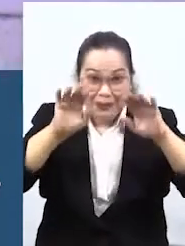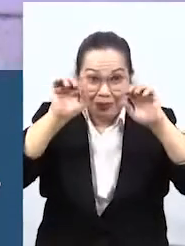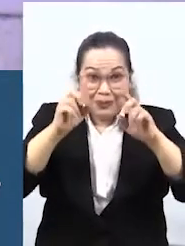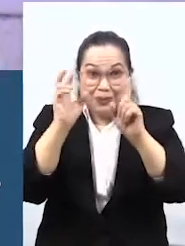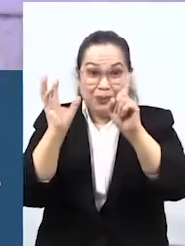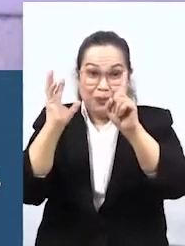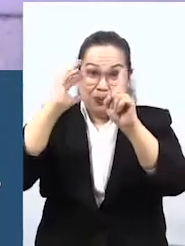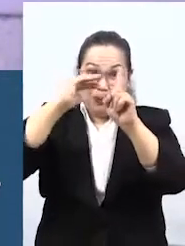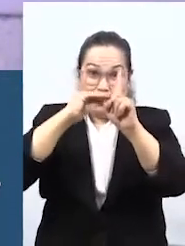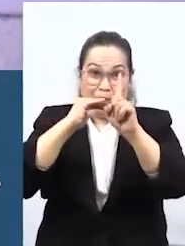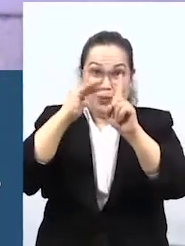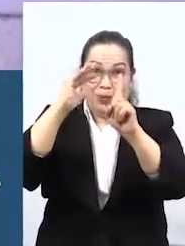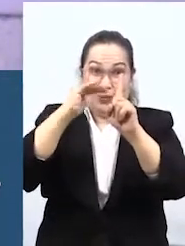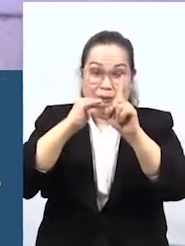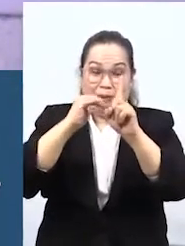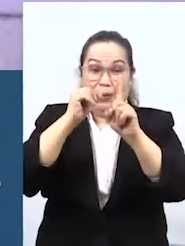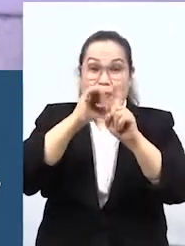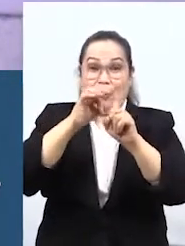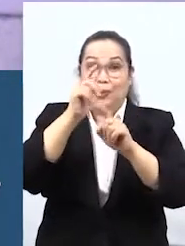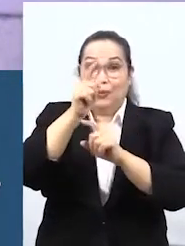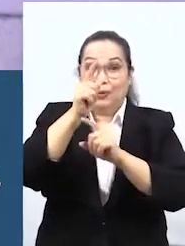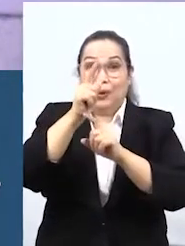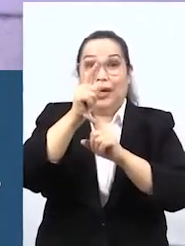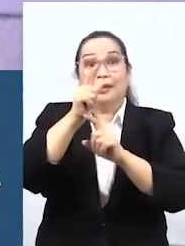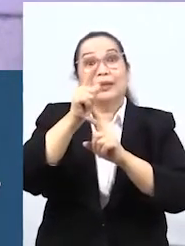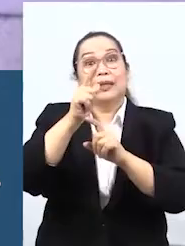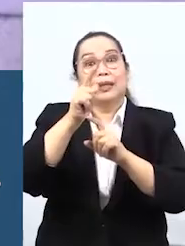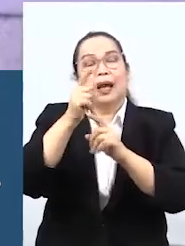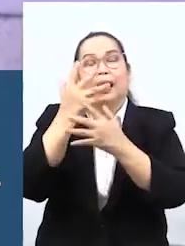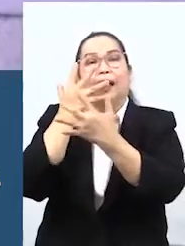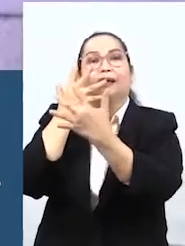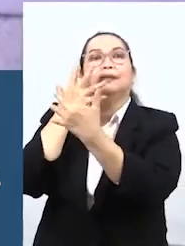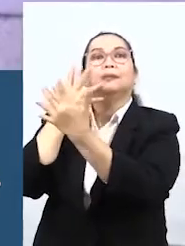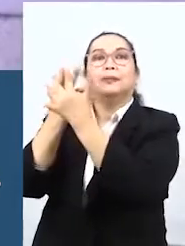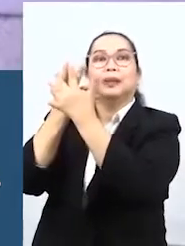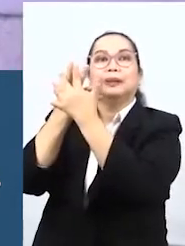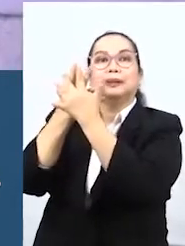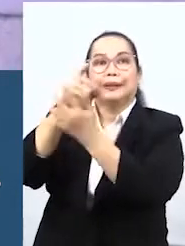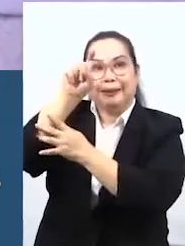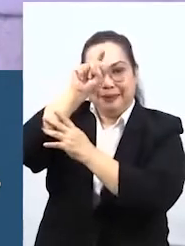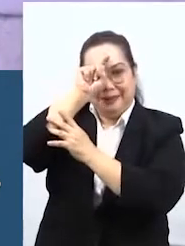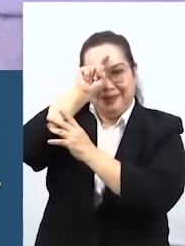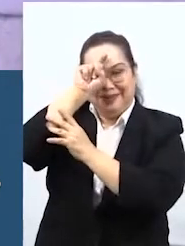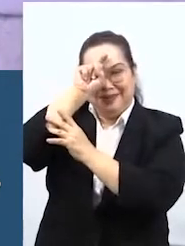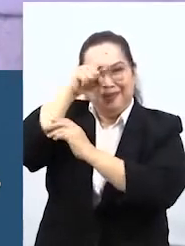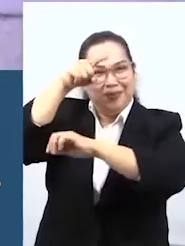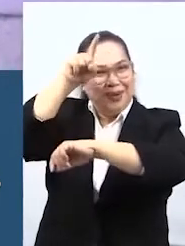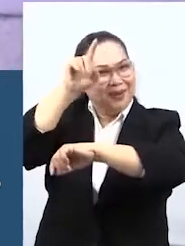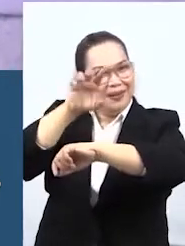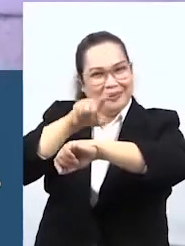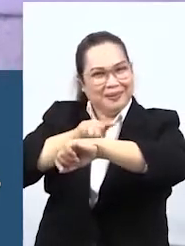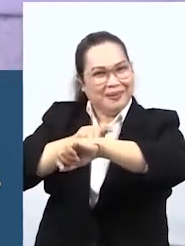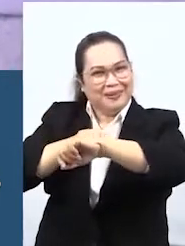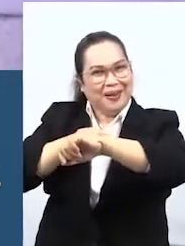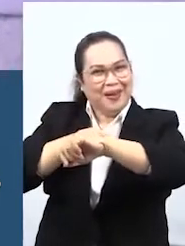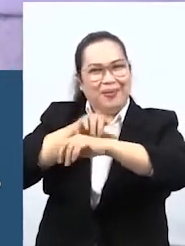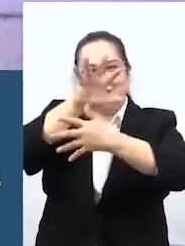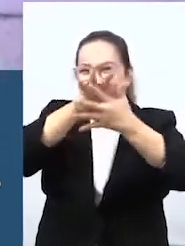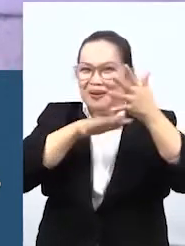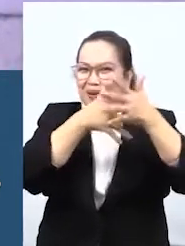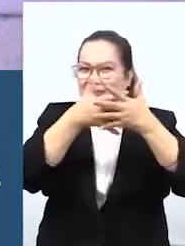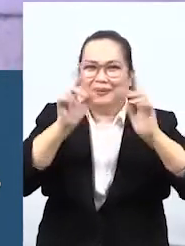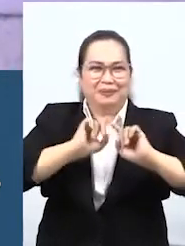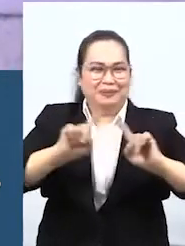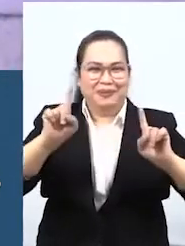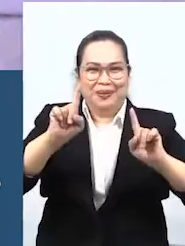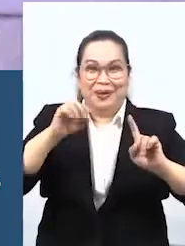spent his 20s in an Egyptian Dungeon ba tagal God's Timetable is different from ours his plans are